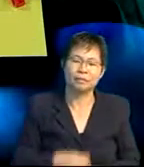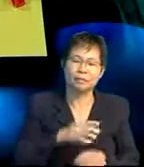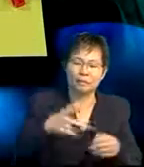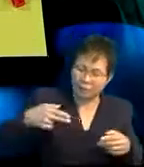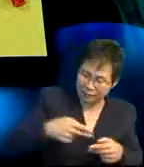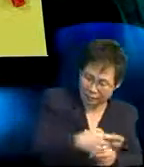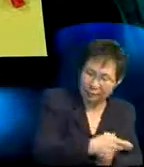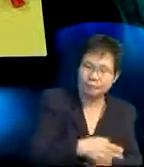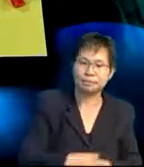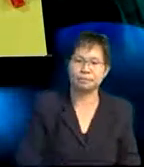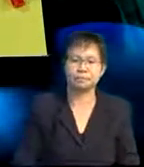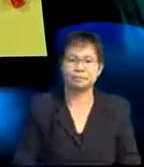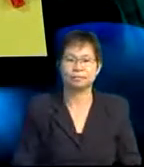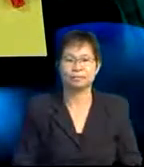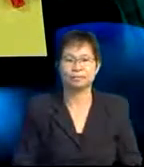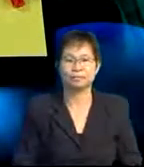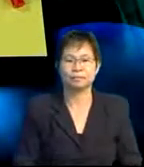a pair of scissors,